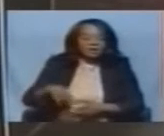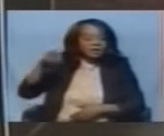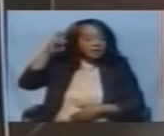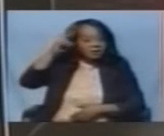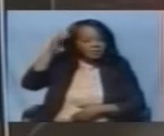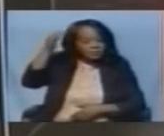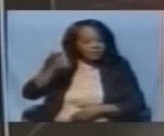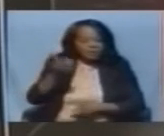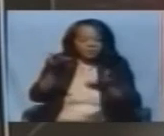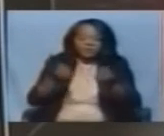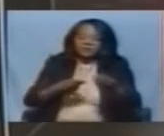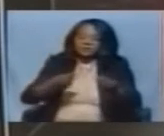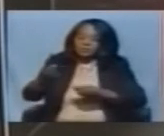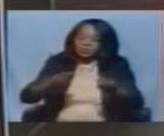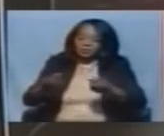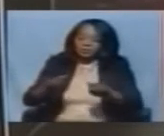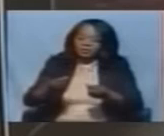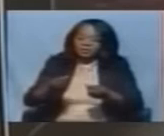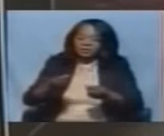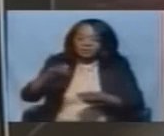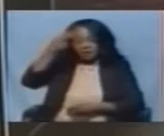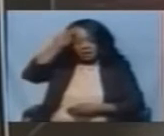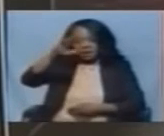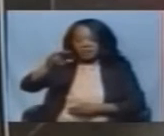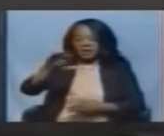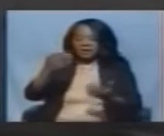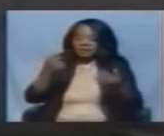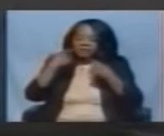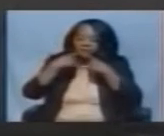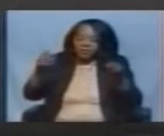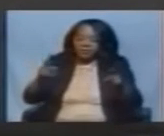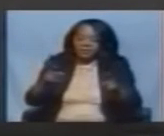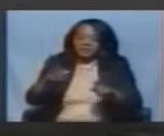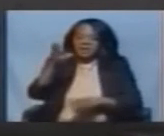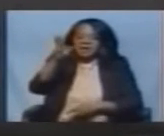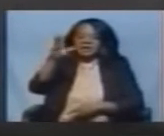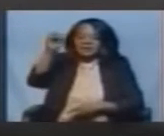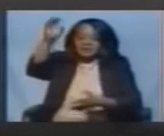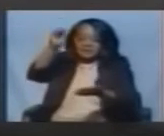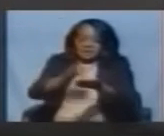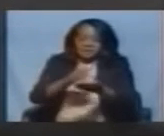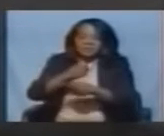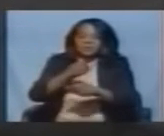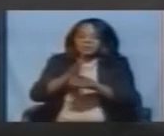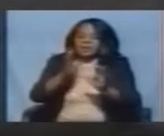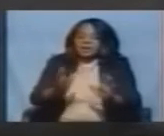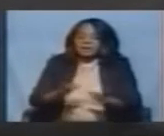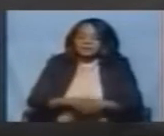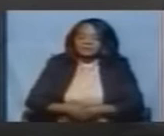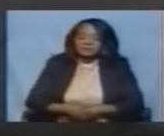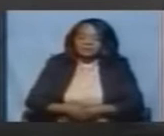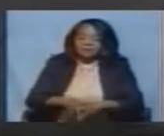Because look, in the mines, they come and tell you that we are firing so many, 60,000 of our workers, because we're making a